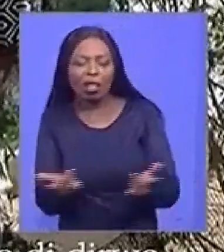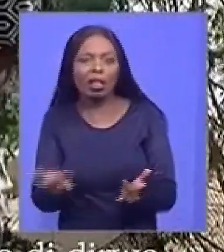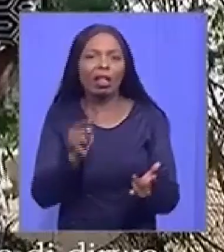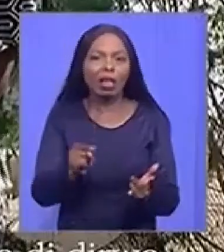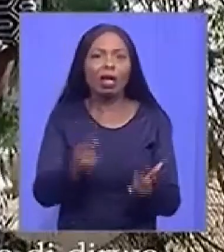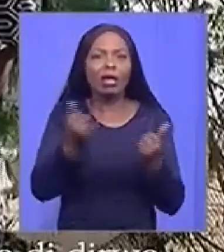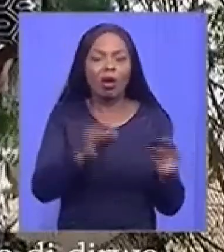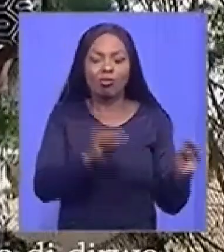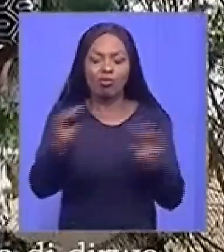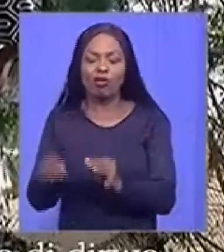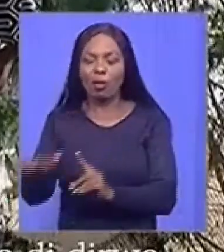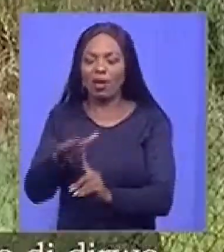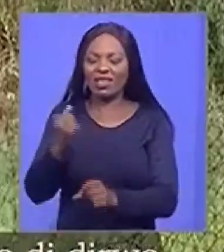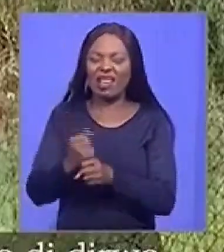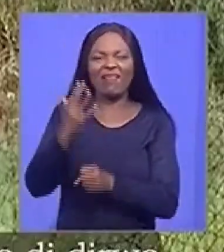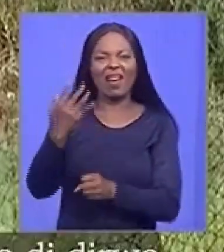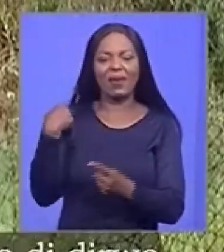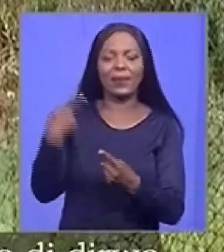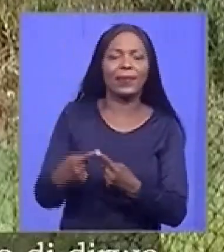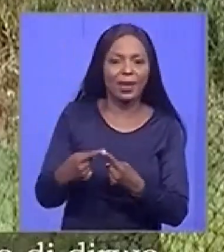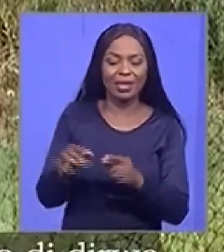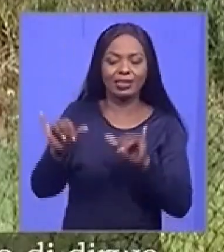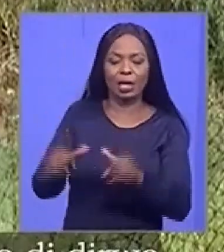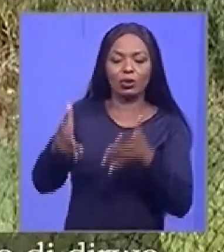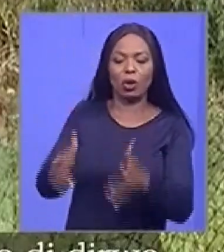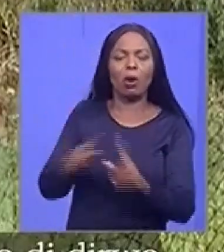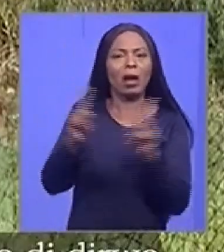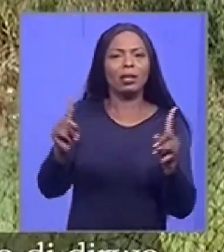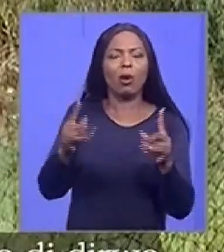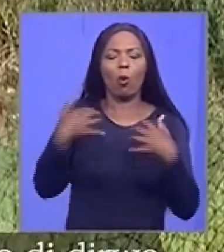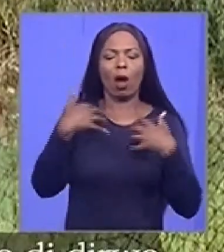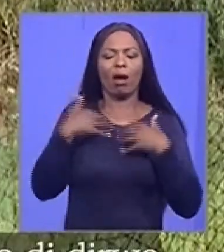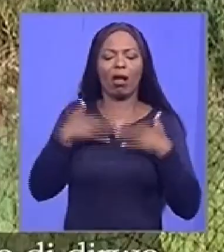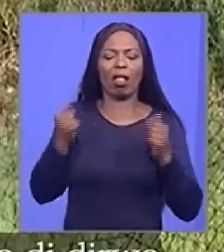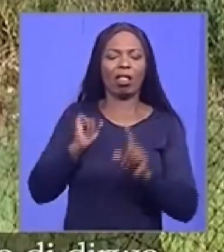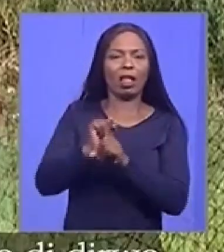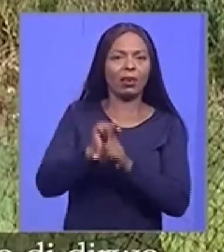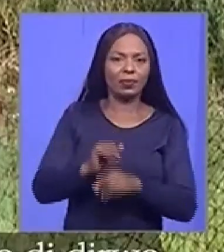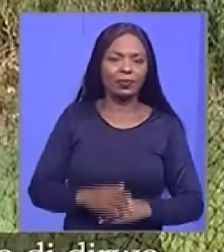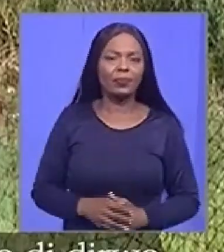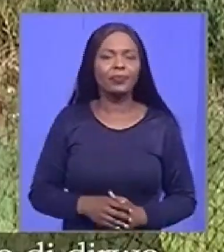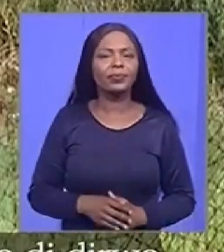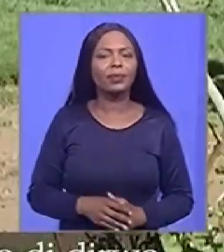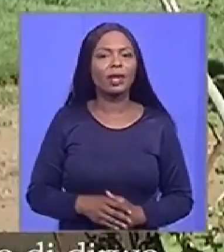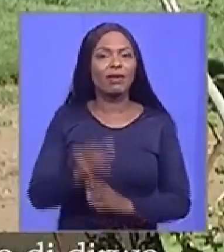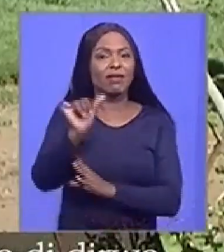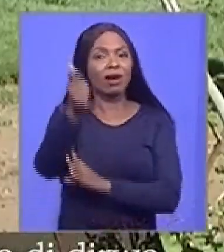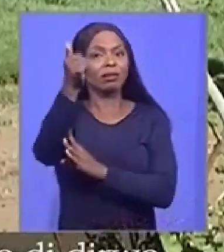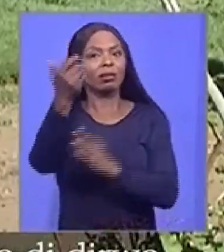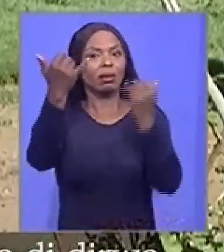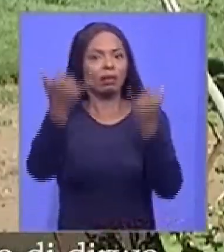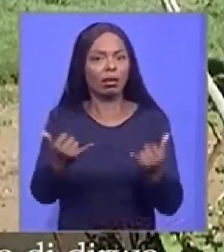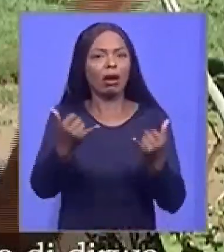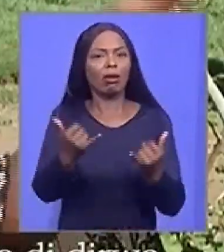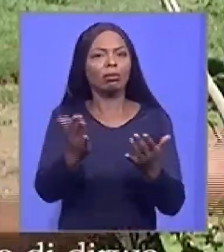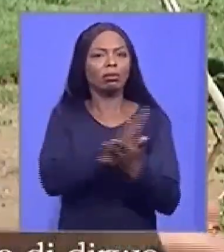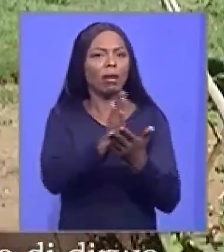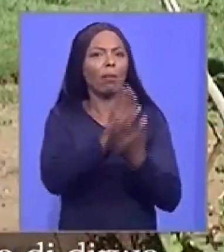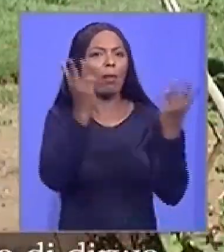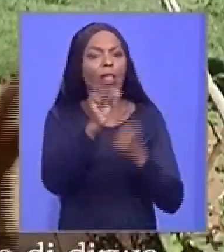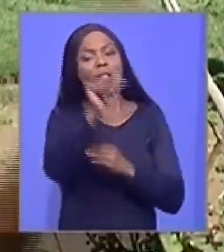fano dingwaga di le 5 tse di fetile mme o tshwenyegile thata ka itekanelo ya gagwe. Firstly, we are going to other people who've got toilets, like